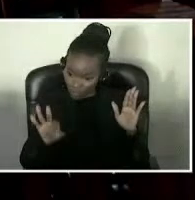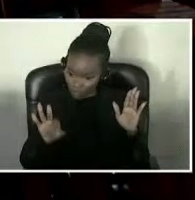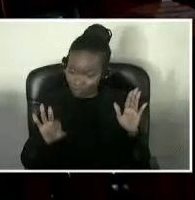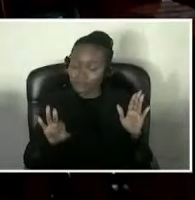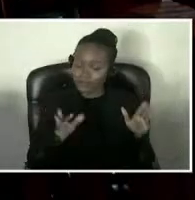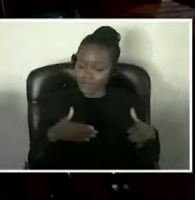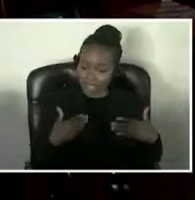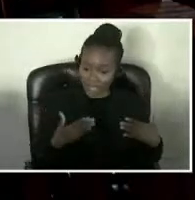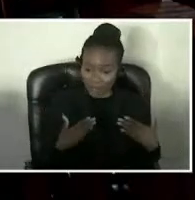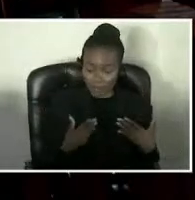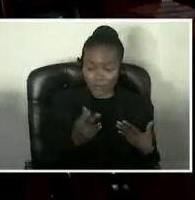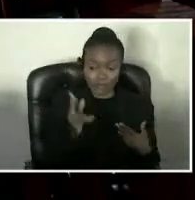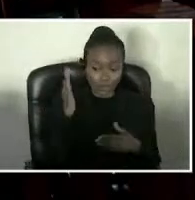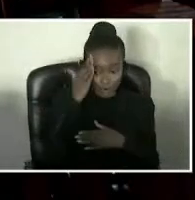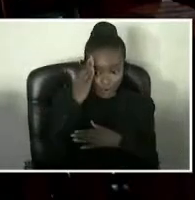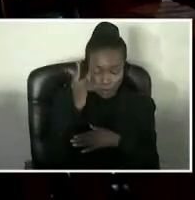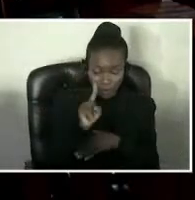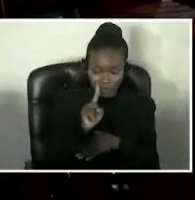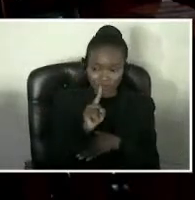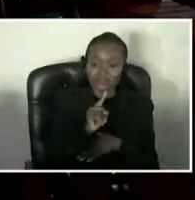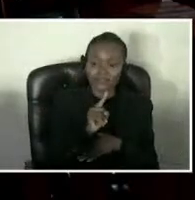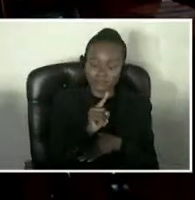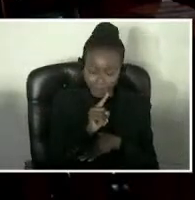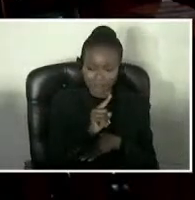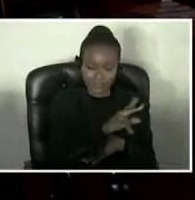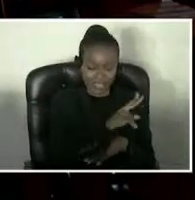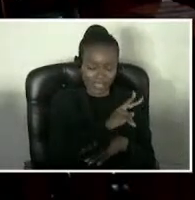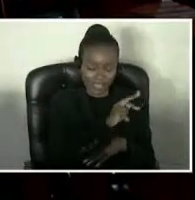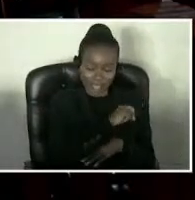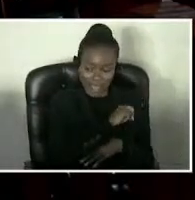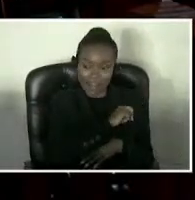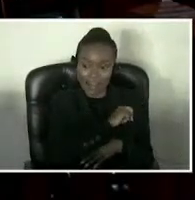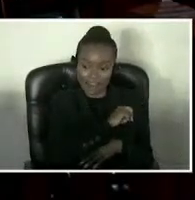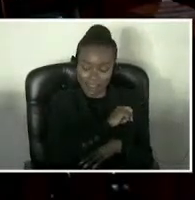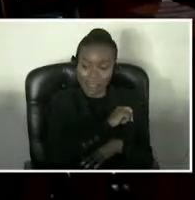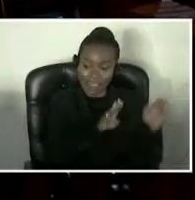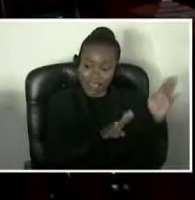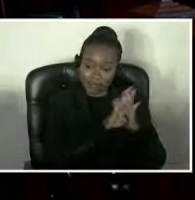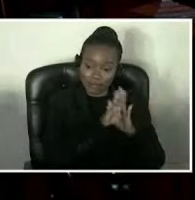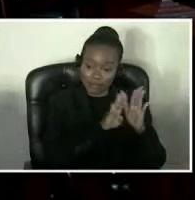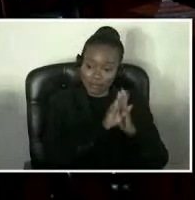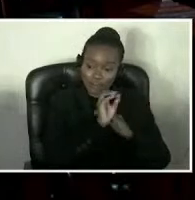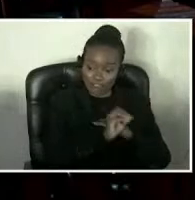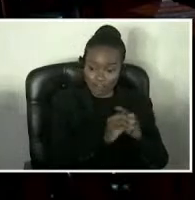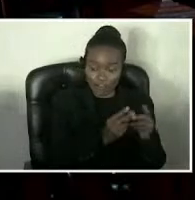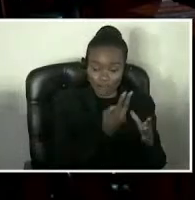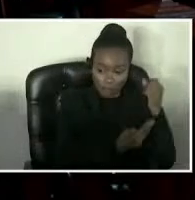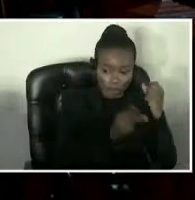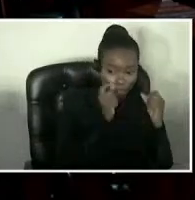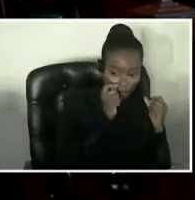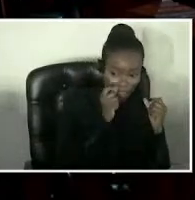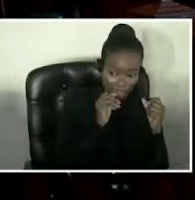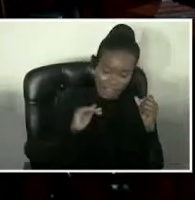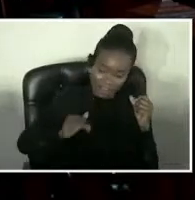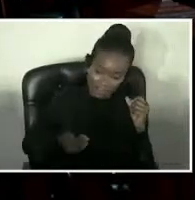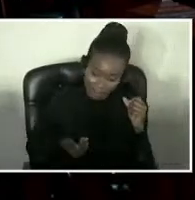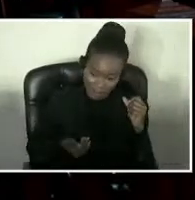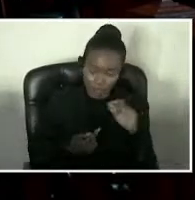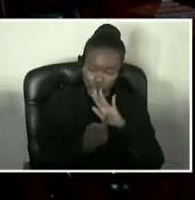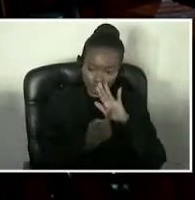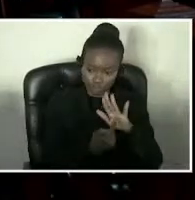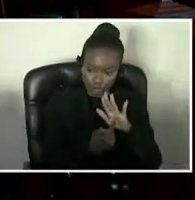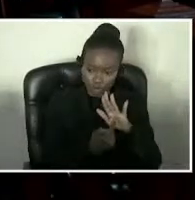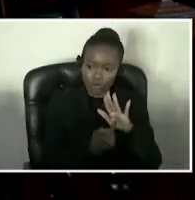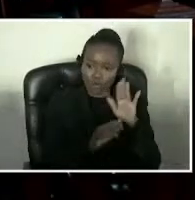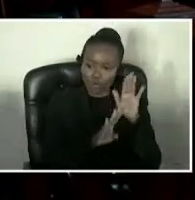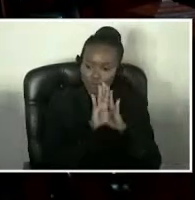life expectancy case that has improved and the higher than those of 2019 for both males and females and this shows improvement in the